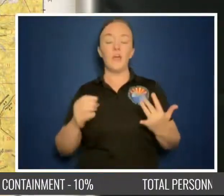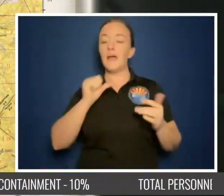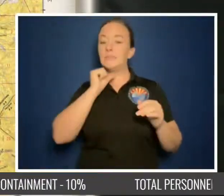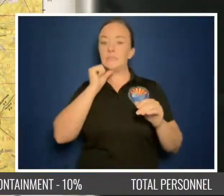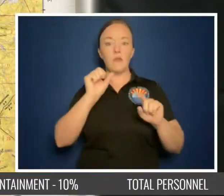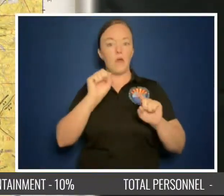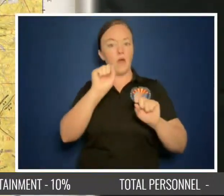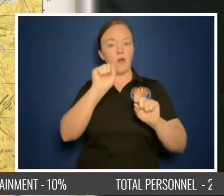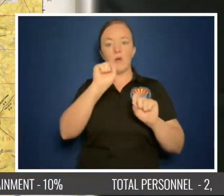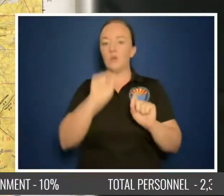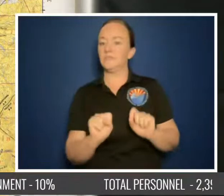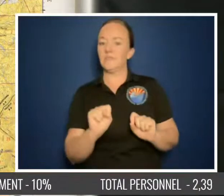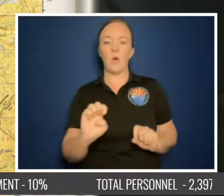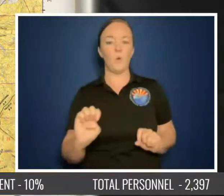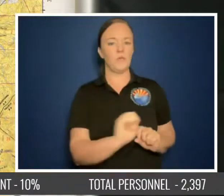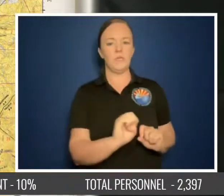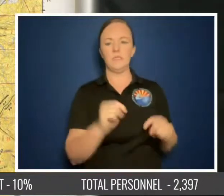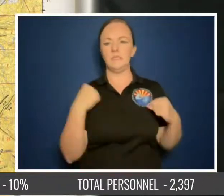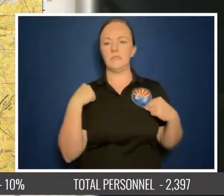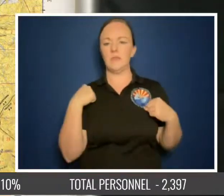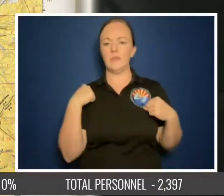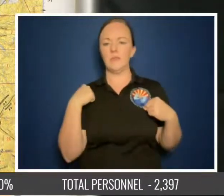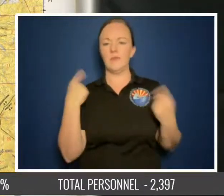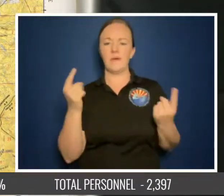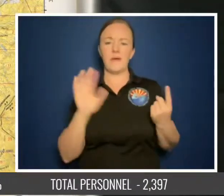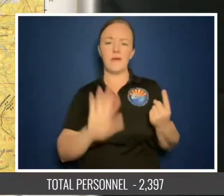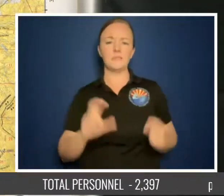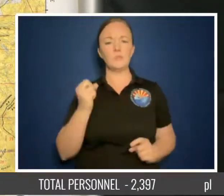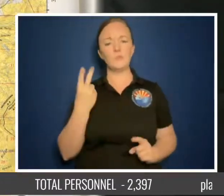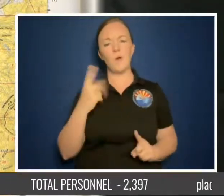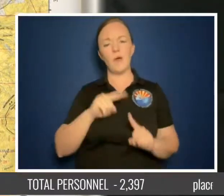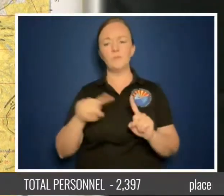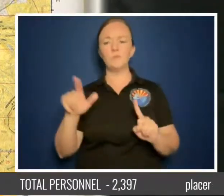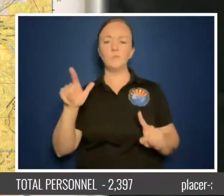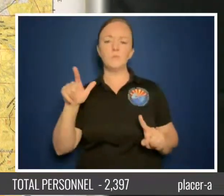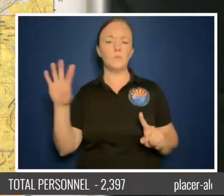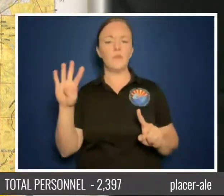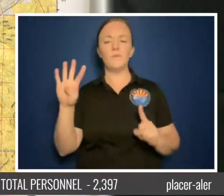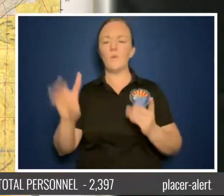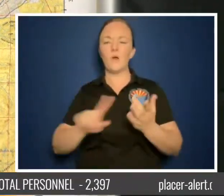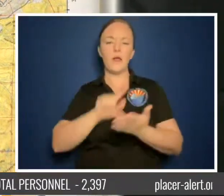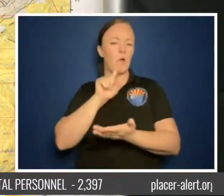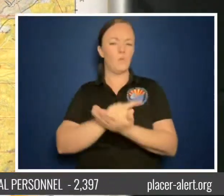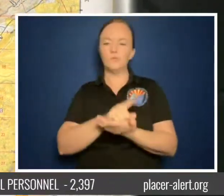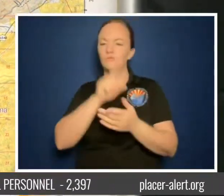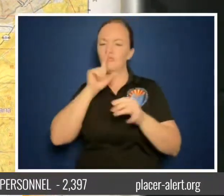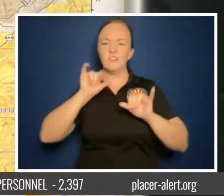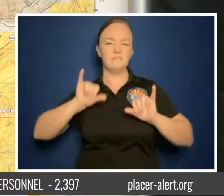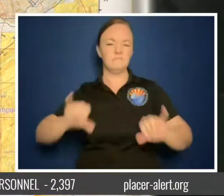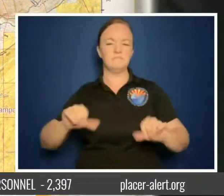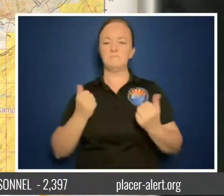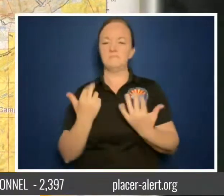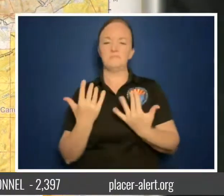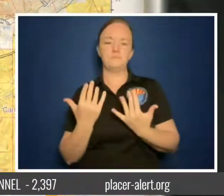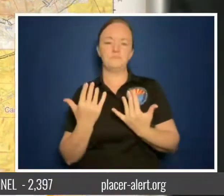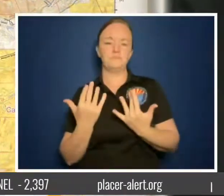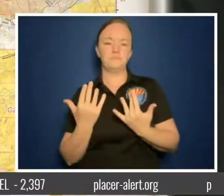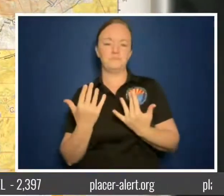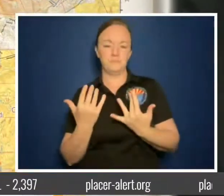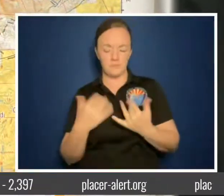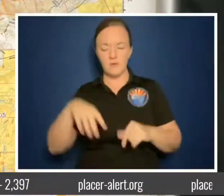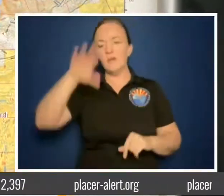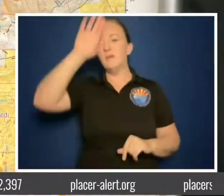southeast in the last probably 12 to 24 hours very much at all. They're taking advantage of that, trying to figure